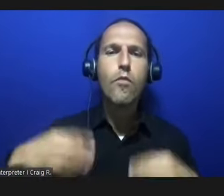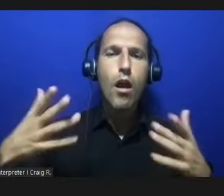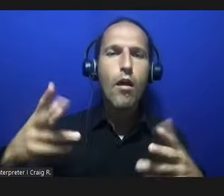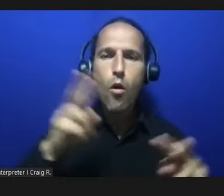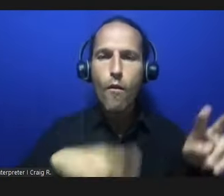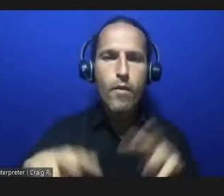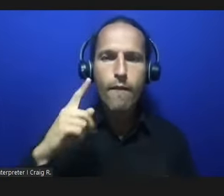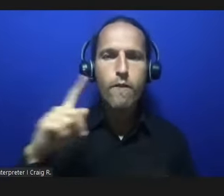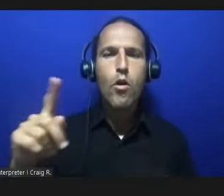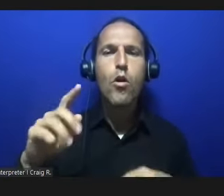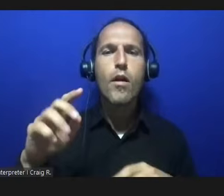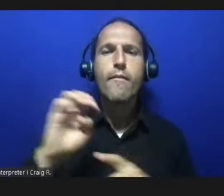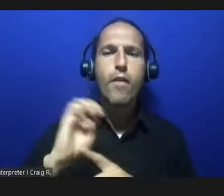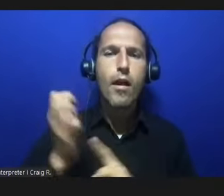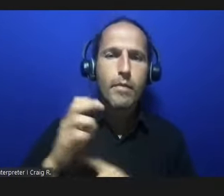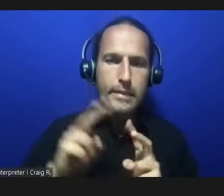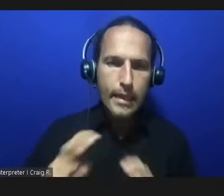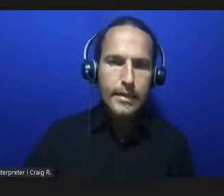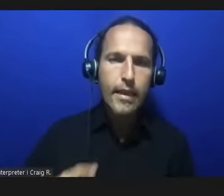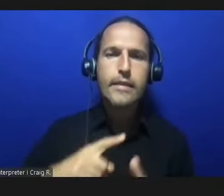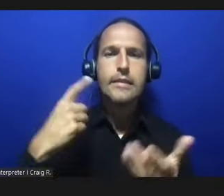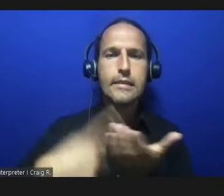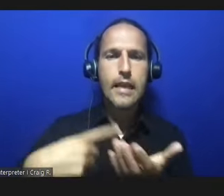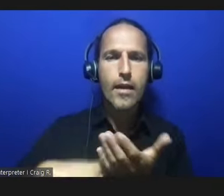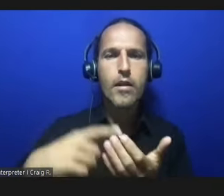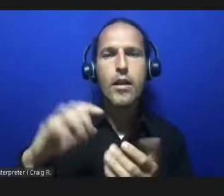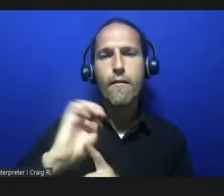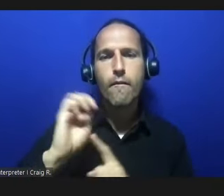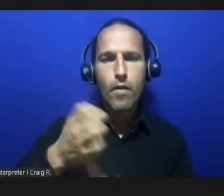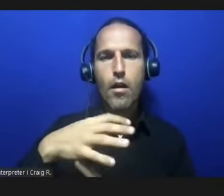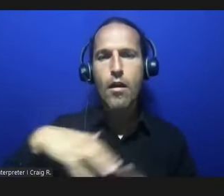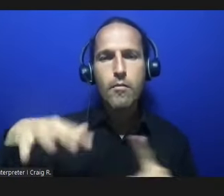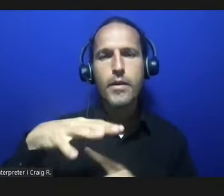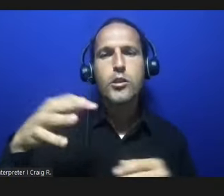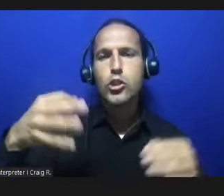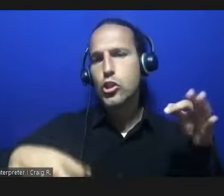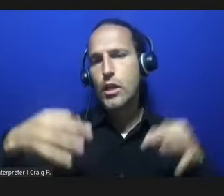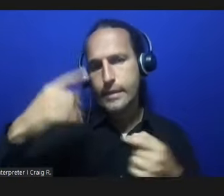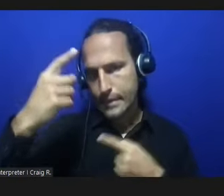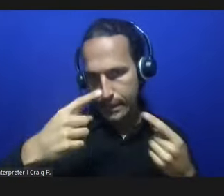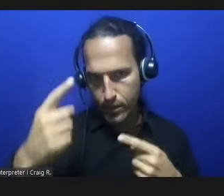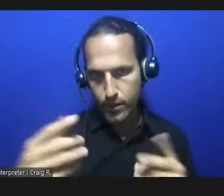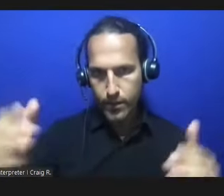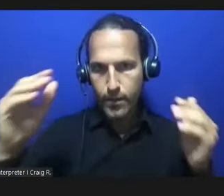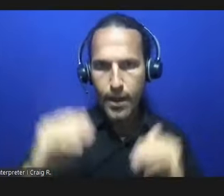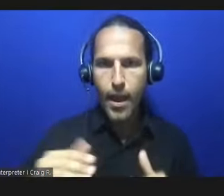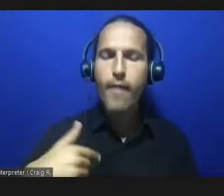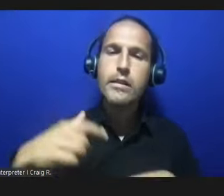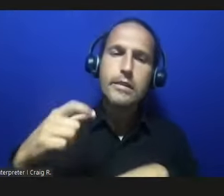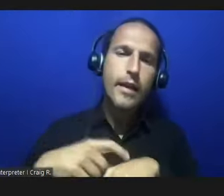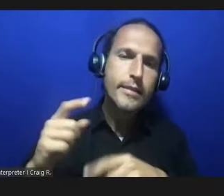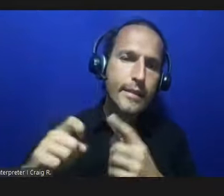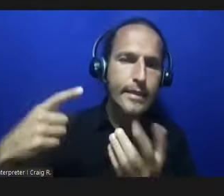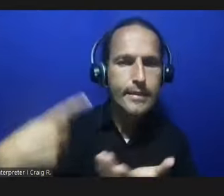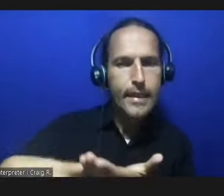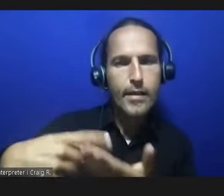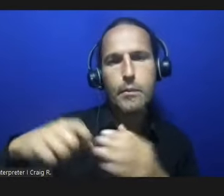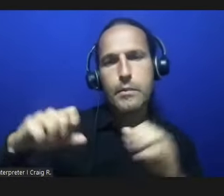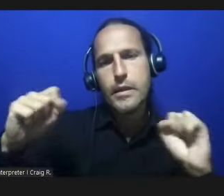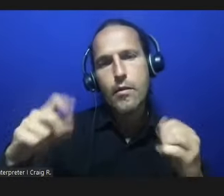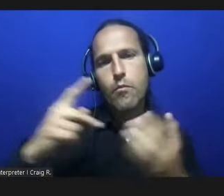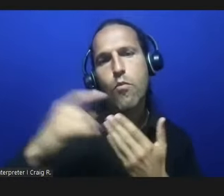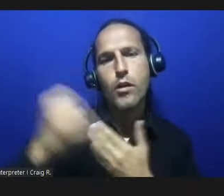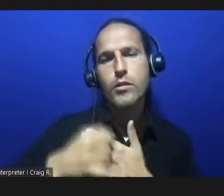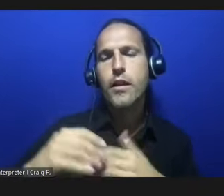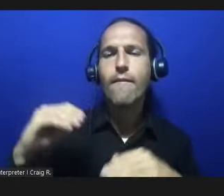of the environmental assessment, and discuss and describe environmental justice considerations. We'll take a few moments to talk about the potential project